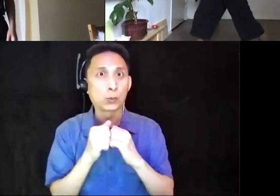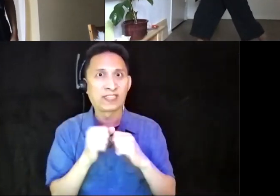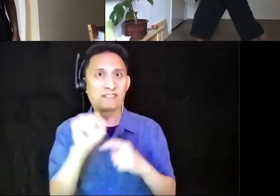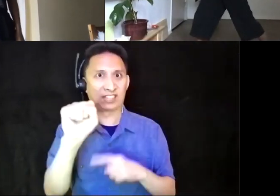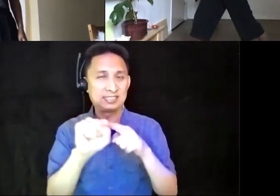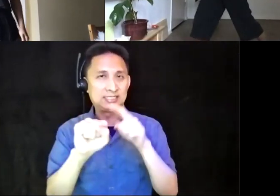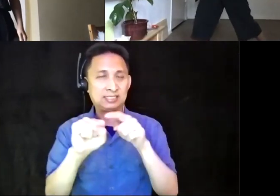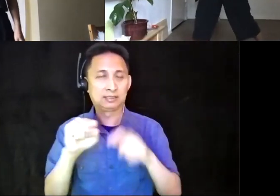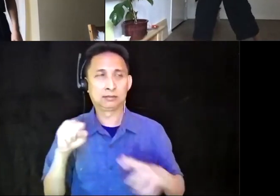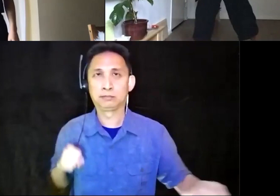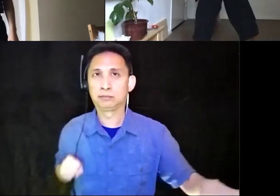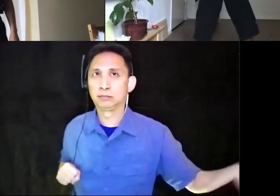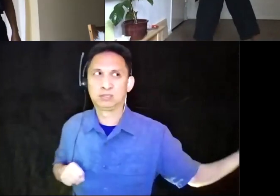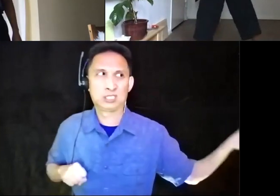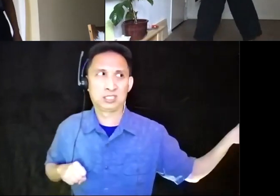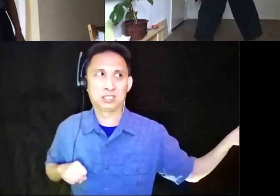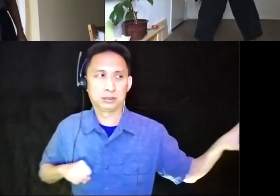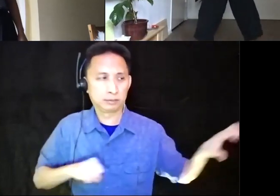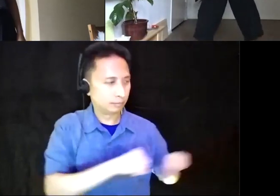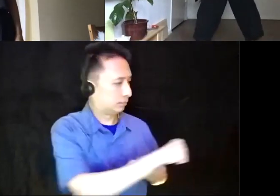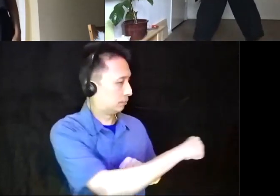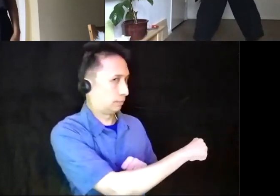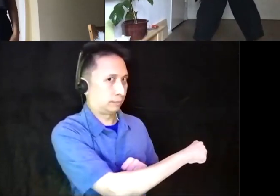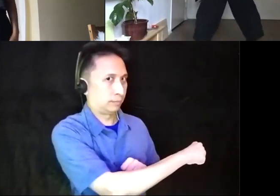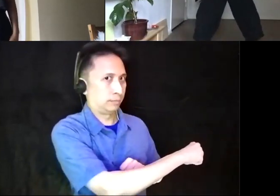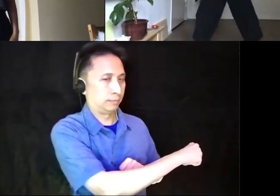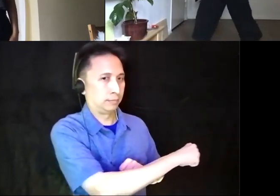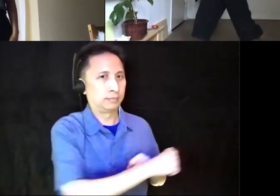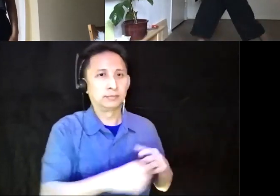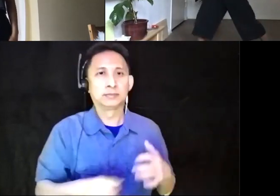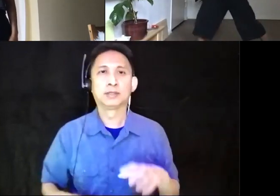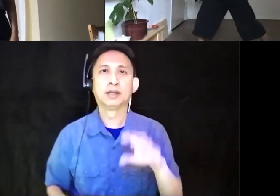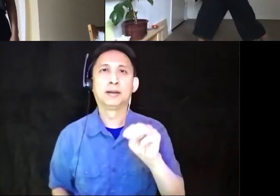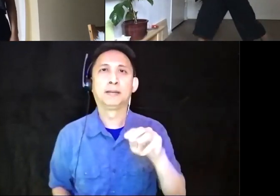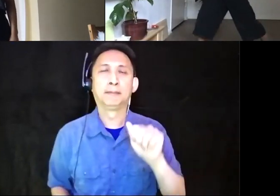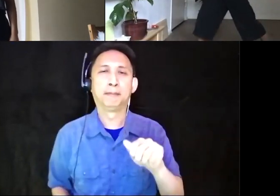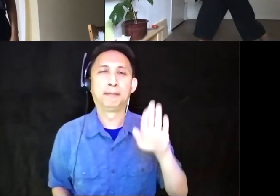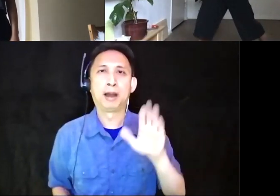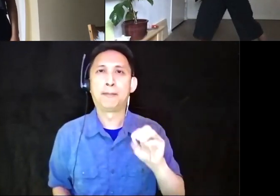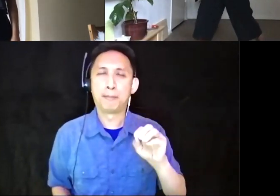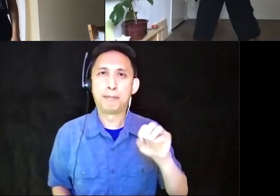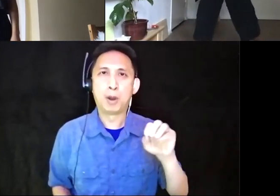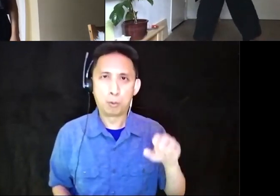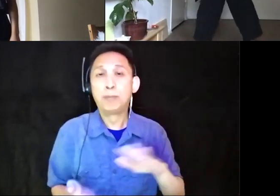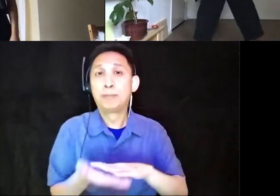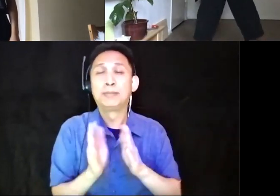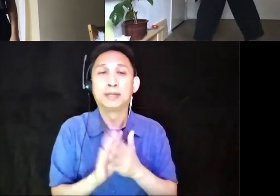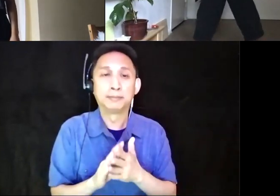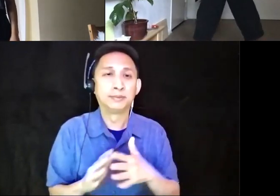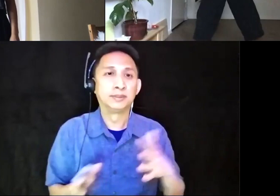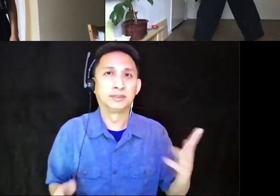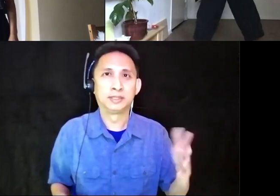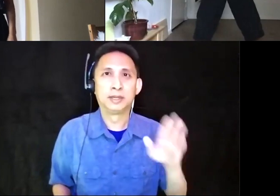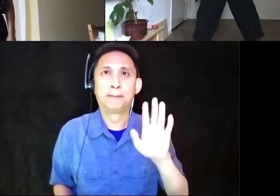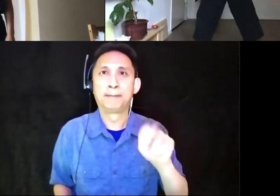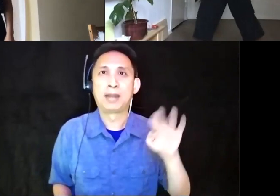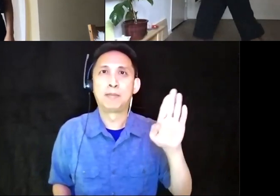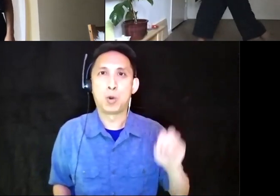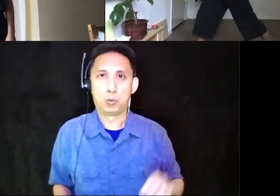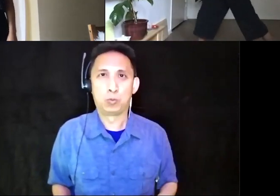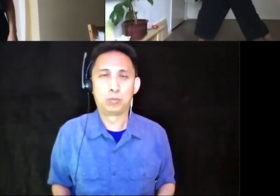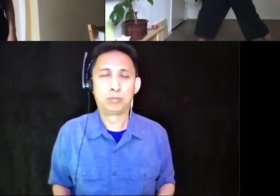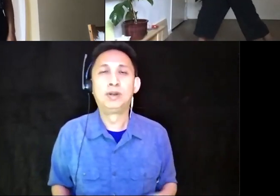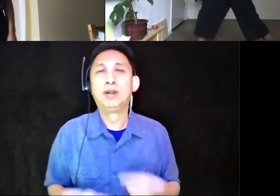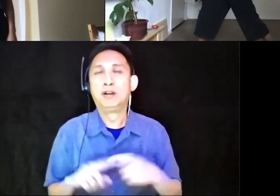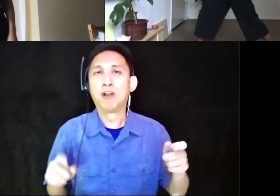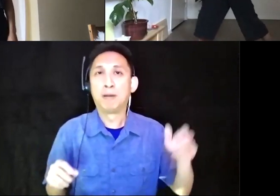twists, this turns from Ma Bo to Gong Bo, from horse stance to